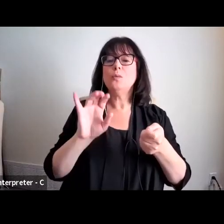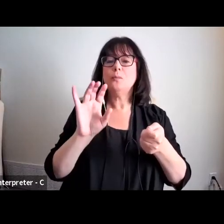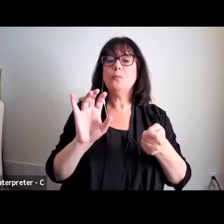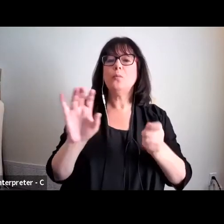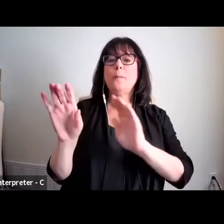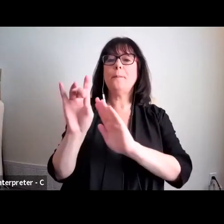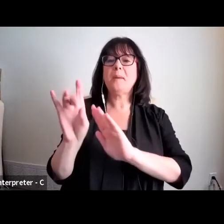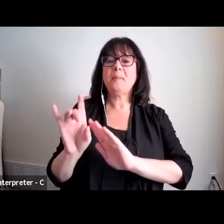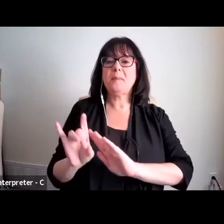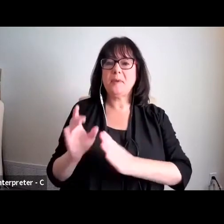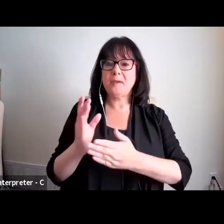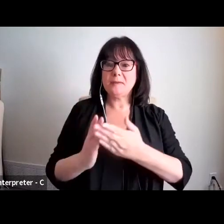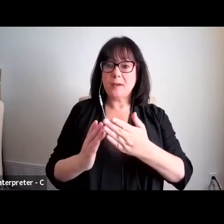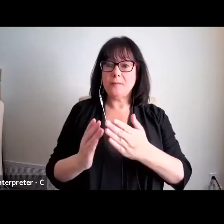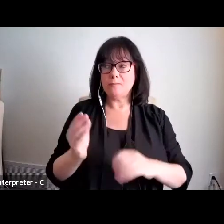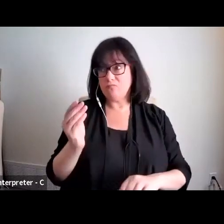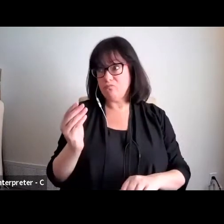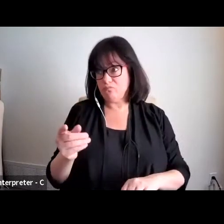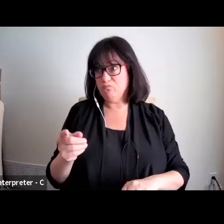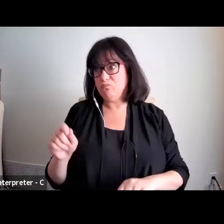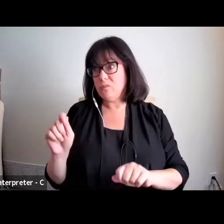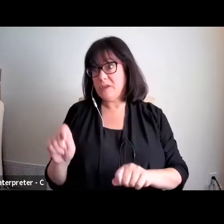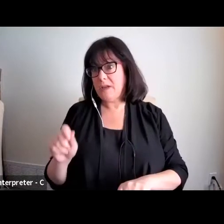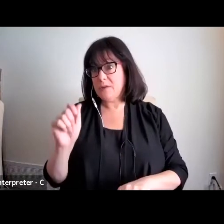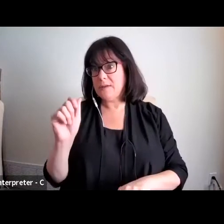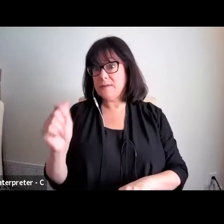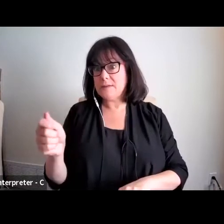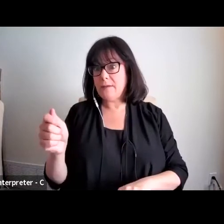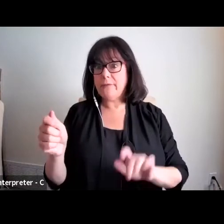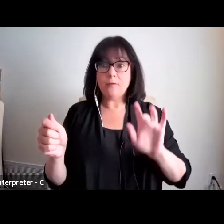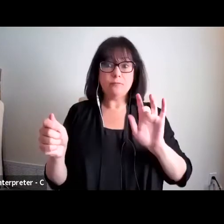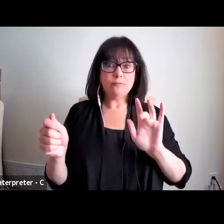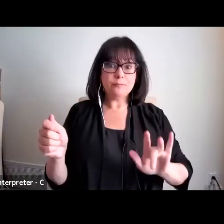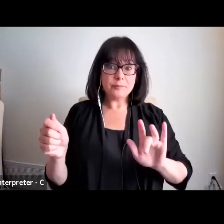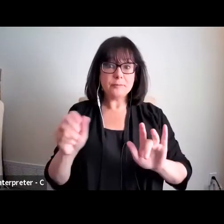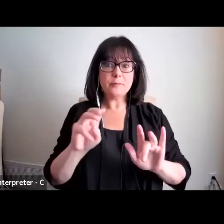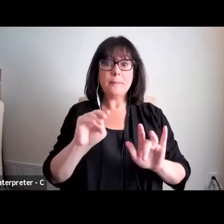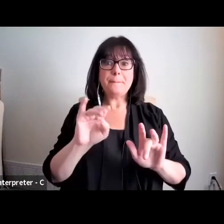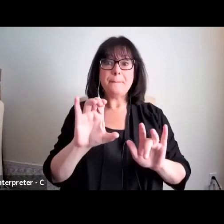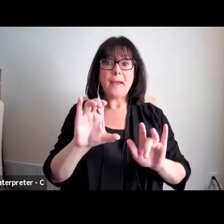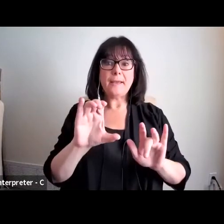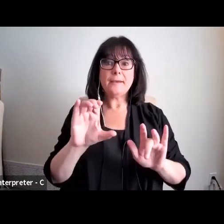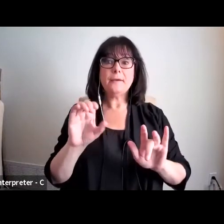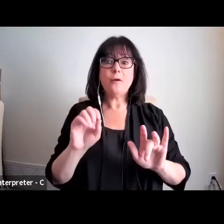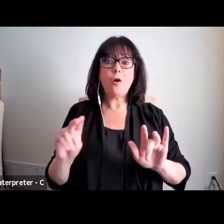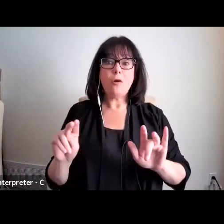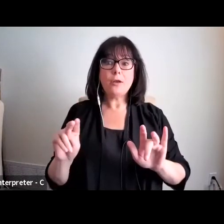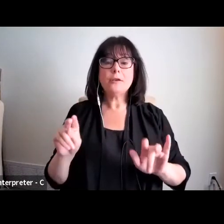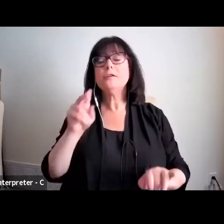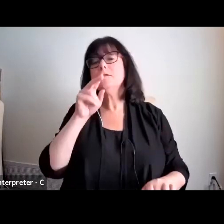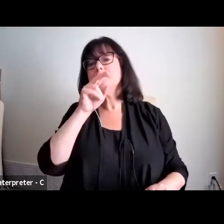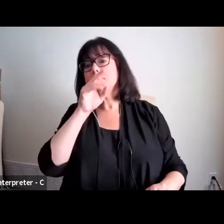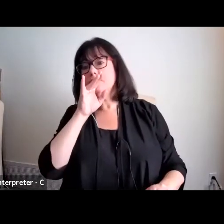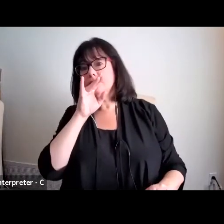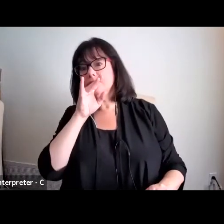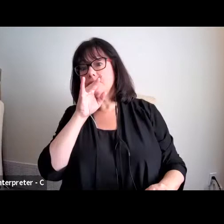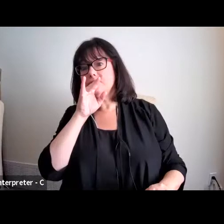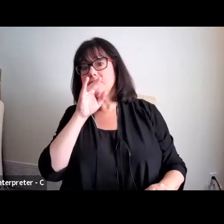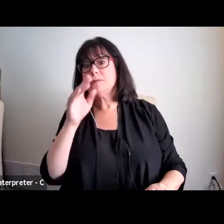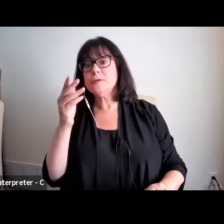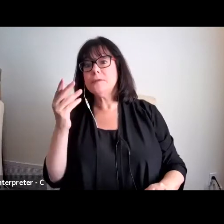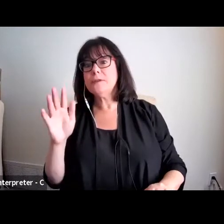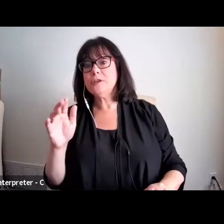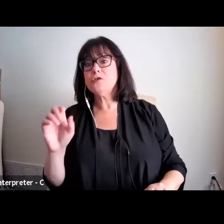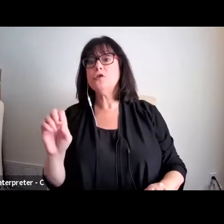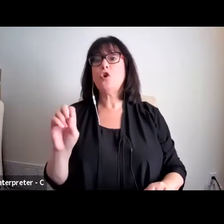turned on, and you'll have that opportunity to ask your question live to the panelists this afternoon. So keep an eye out